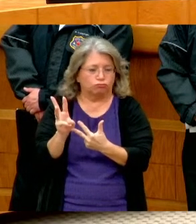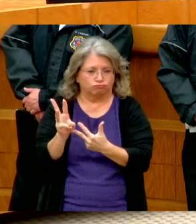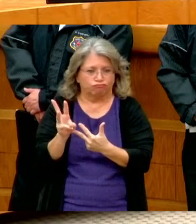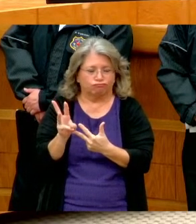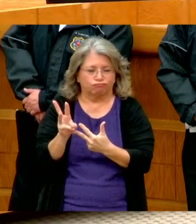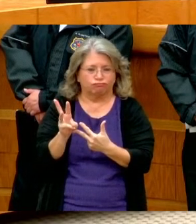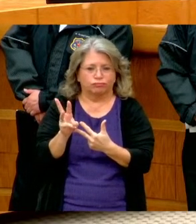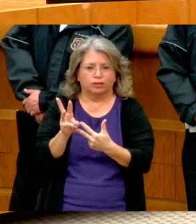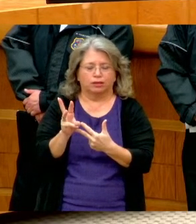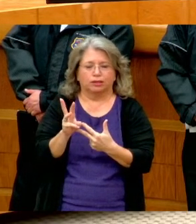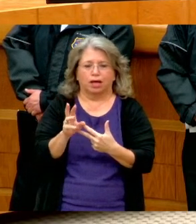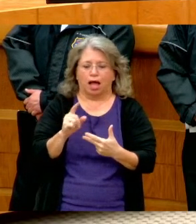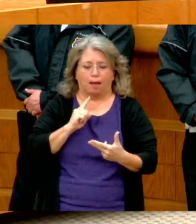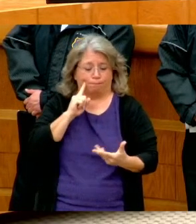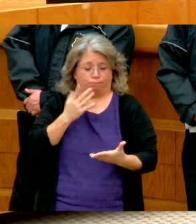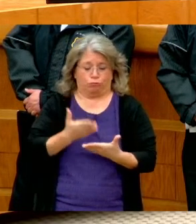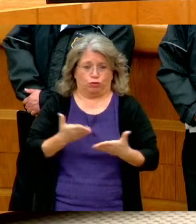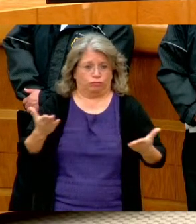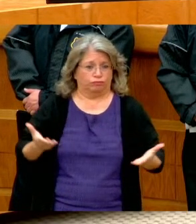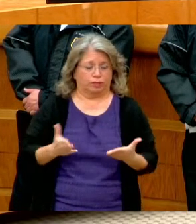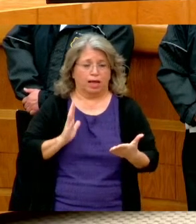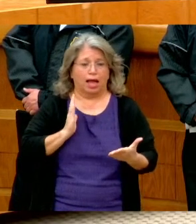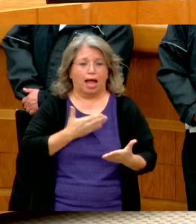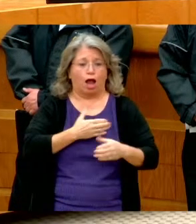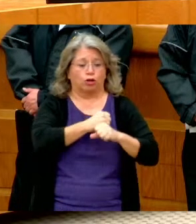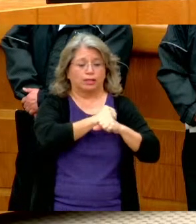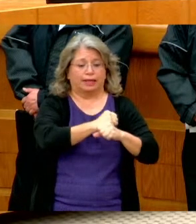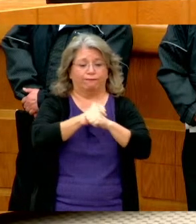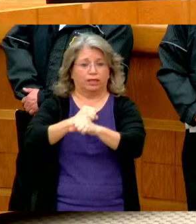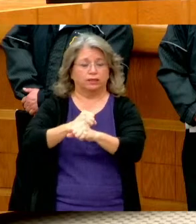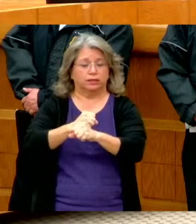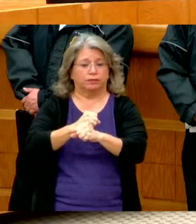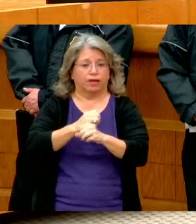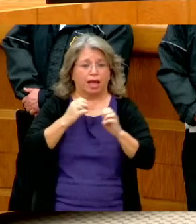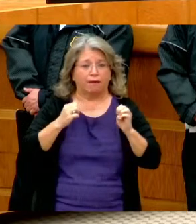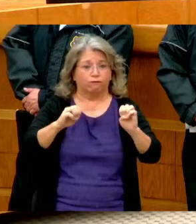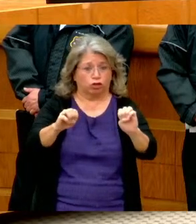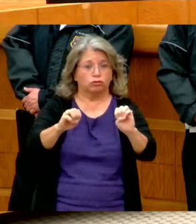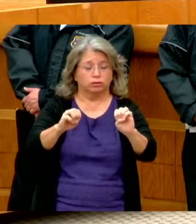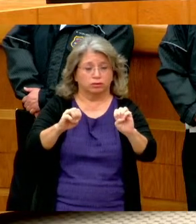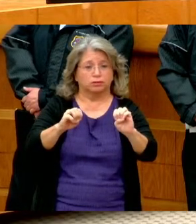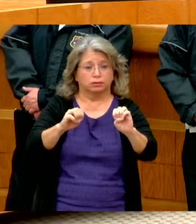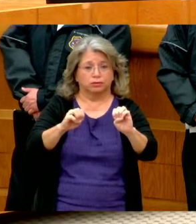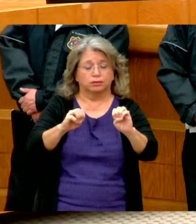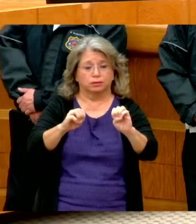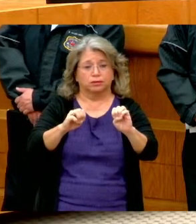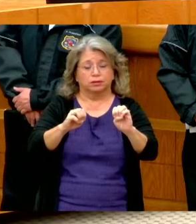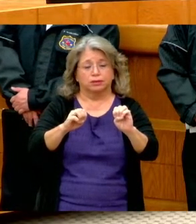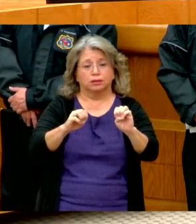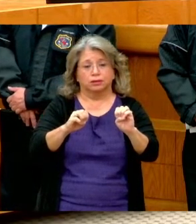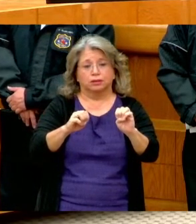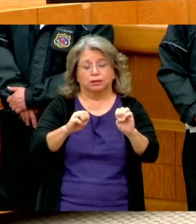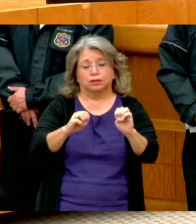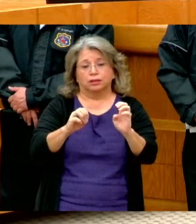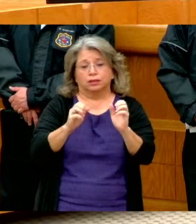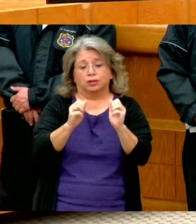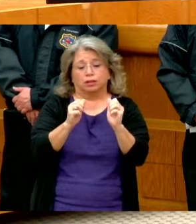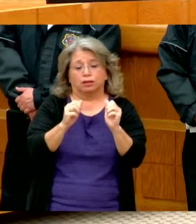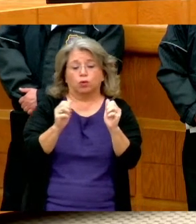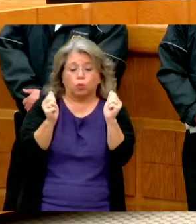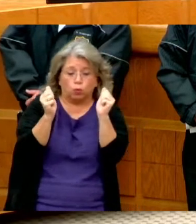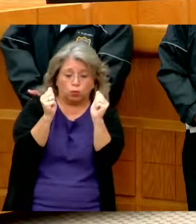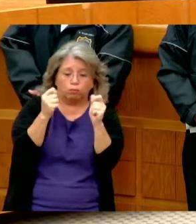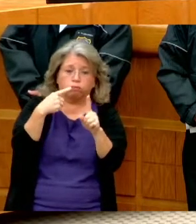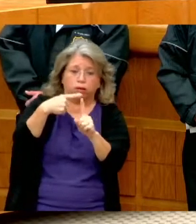that our defensive measures, protecting us from getting and spreading the virus, along with these offensive measures, these 4,000 doses, plus